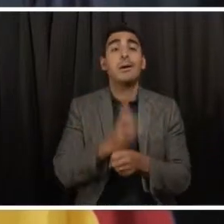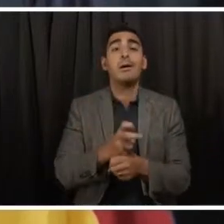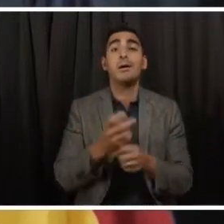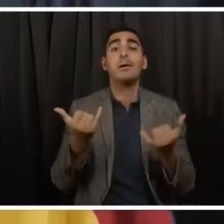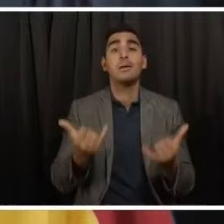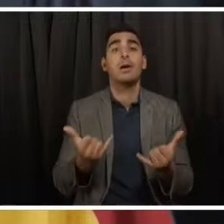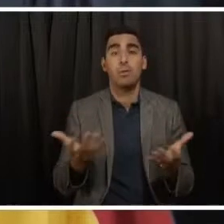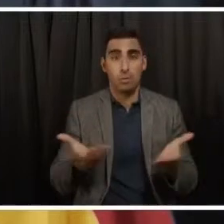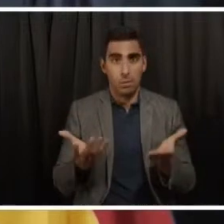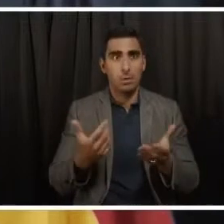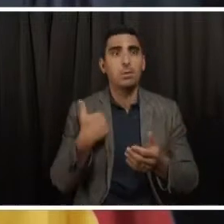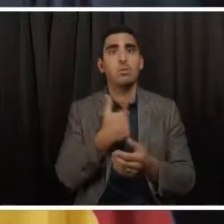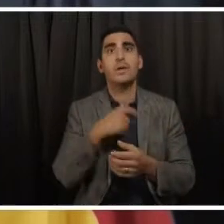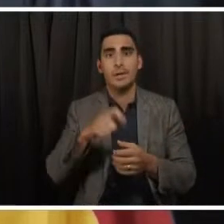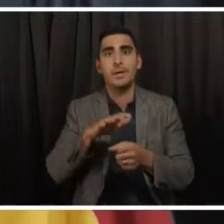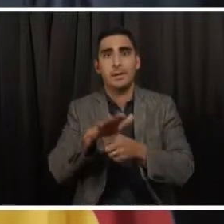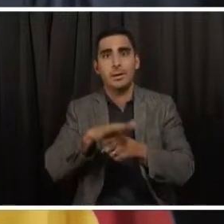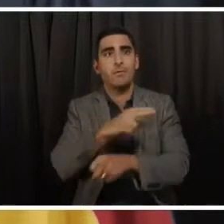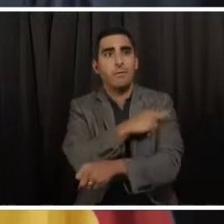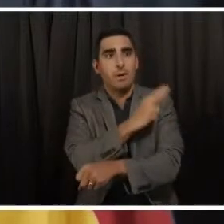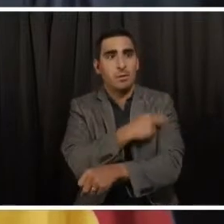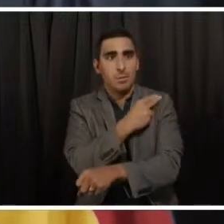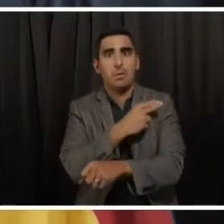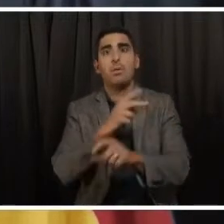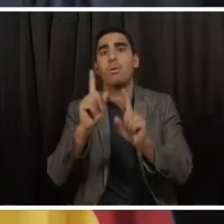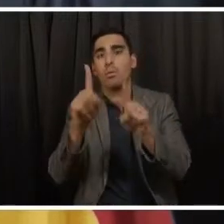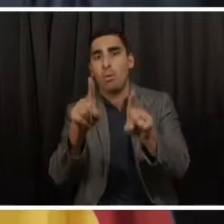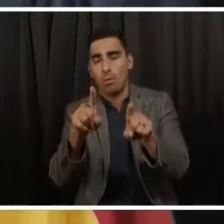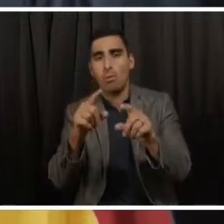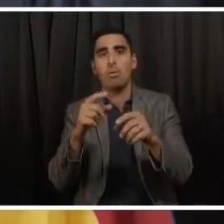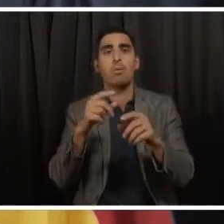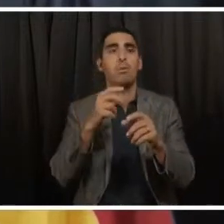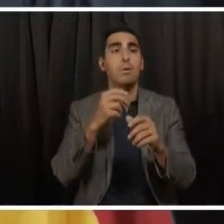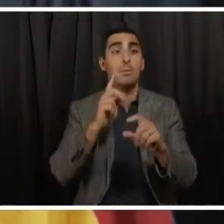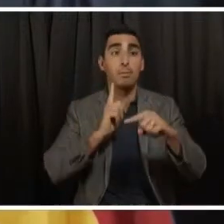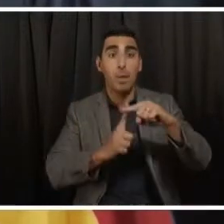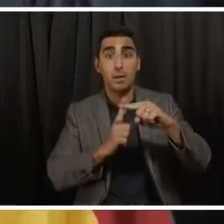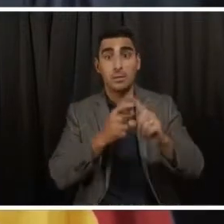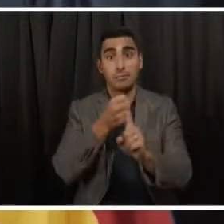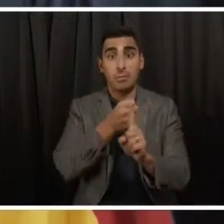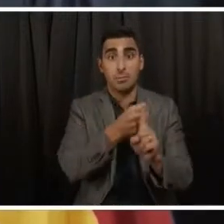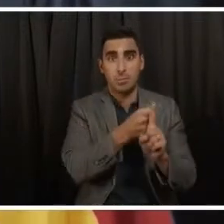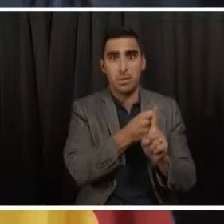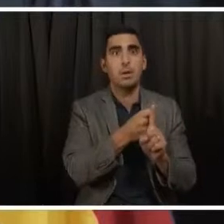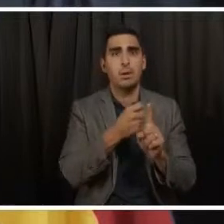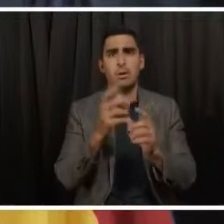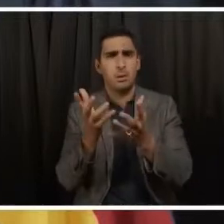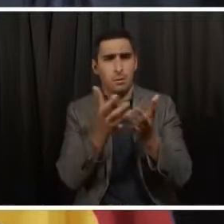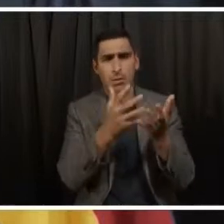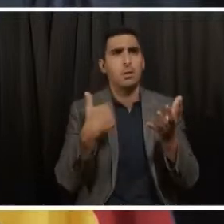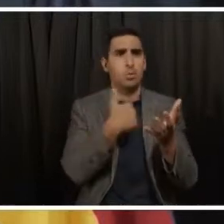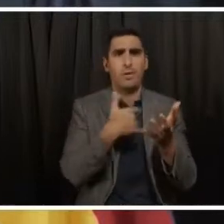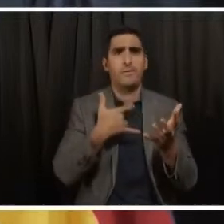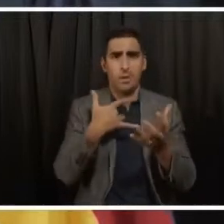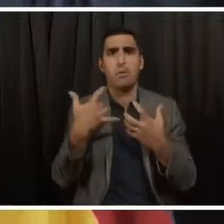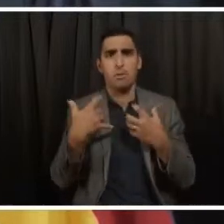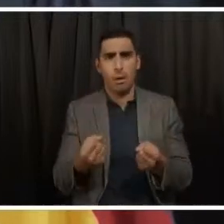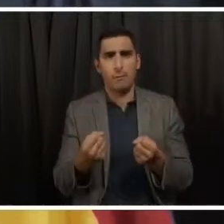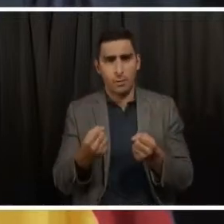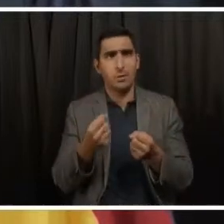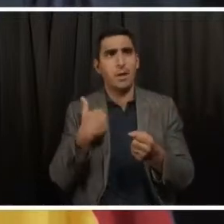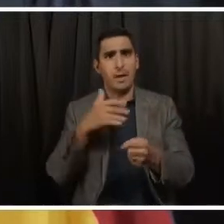enough hospitalizations to occur, enough cases to occur for us to feel confident that we had a large enough data set to